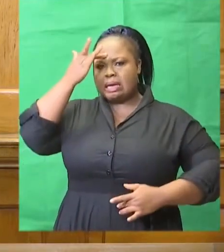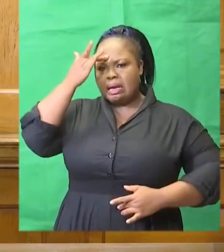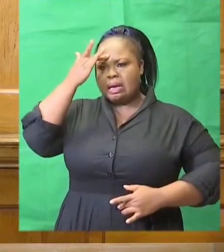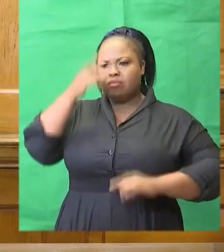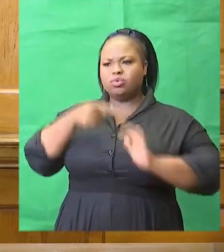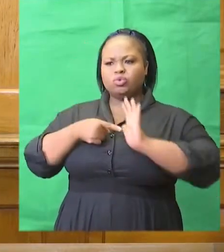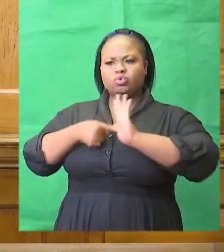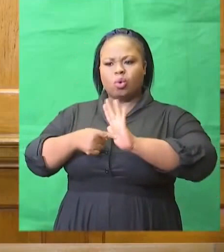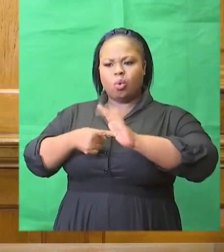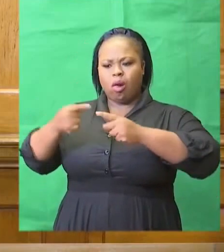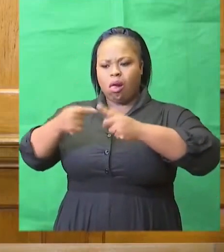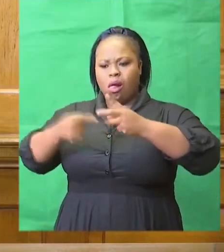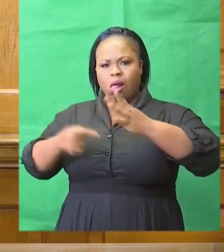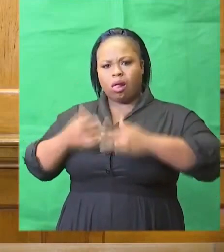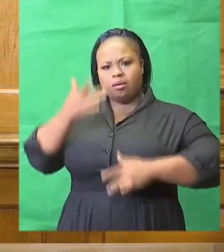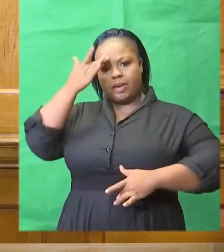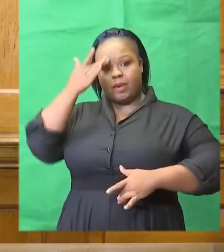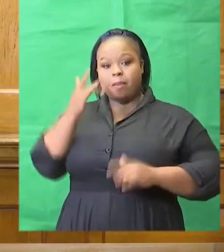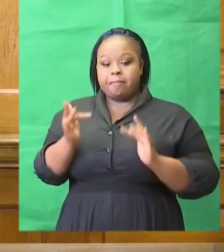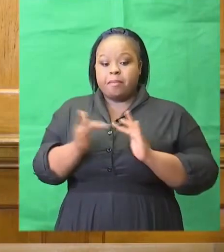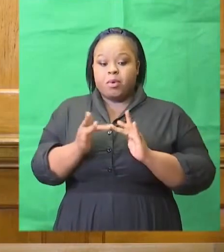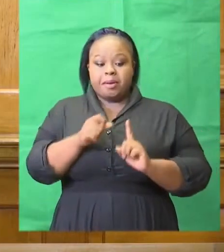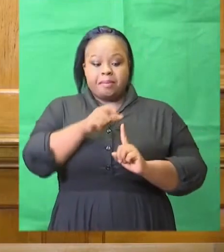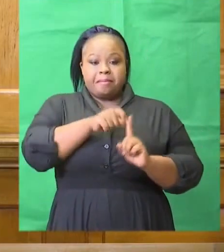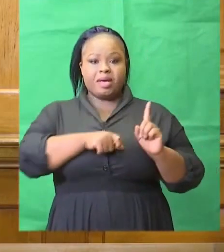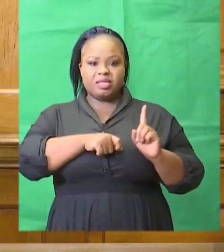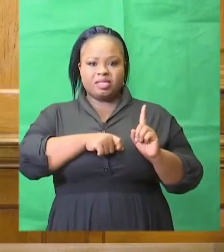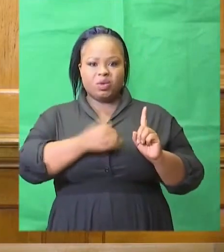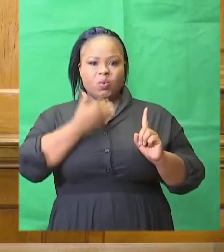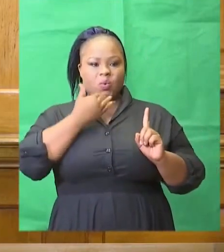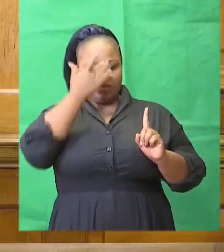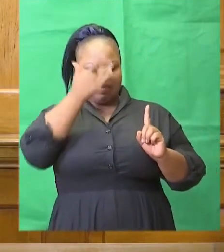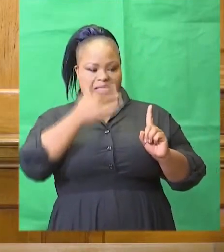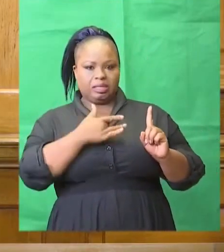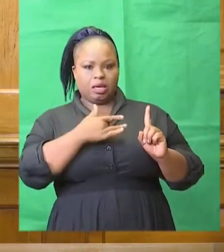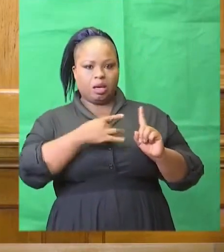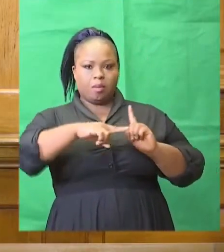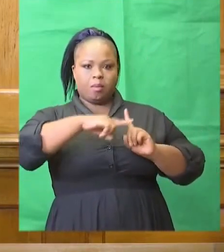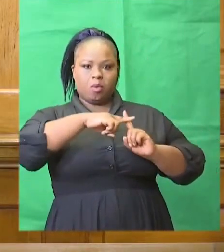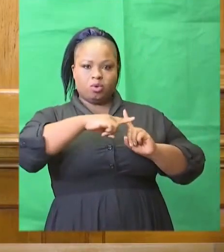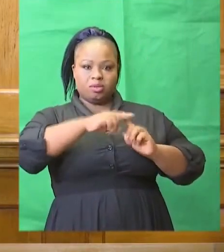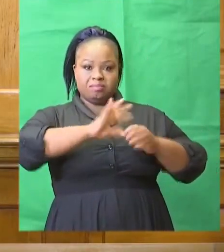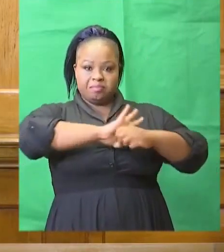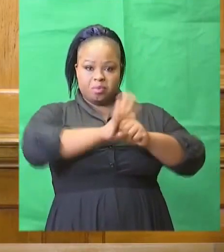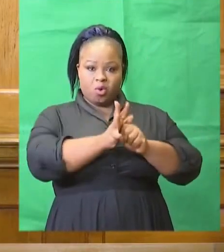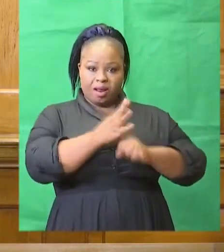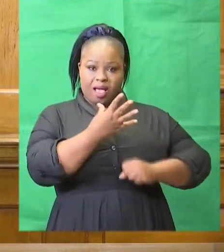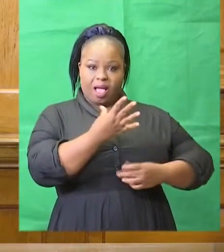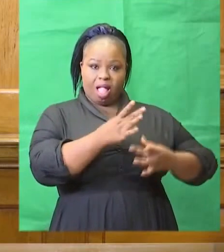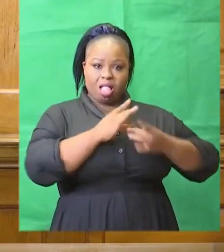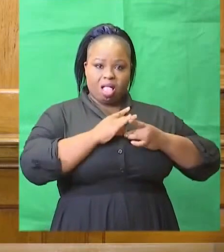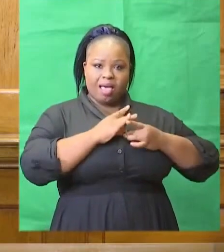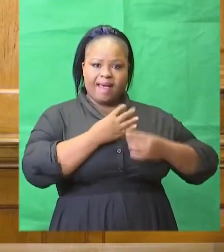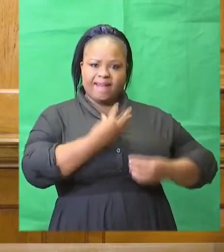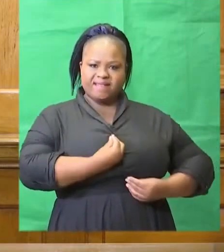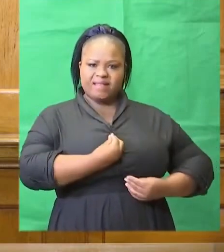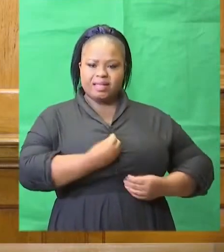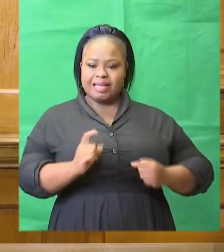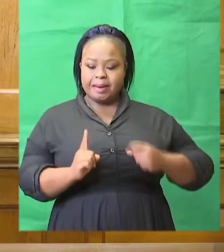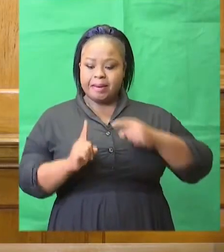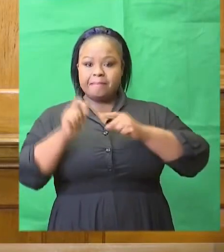symptoms or have been in contact with someone who is COVID-19 positive should still get